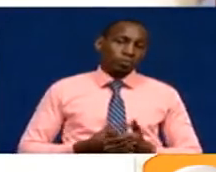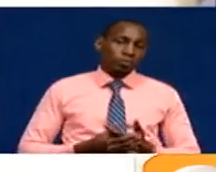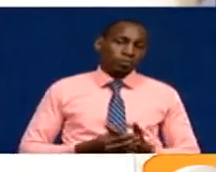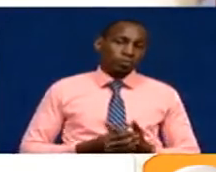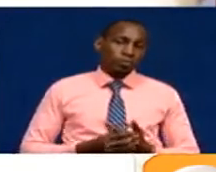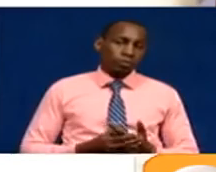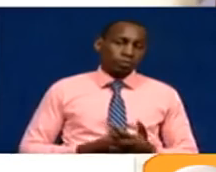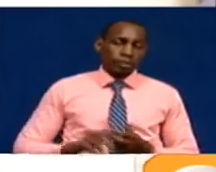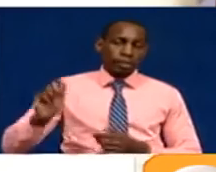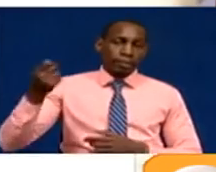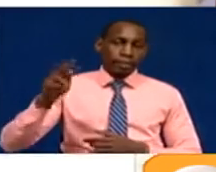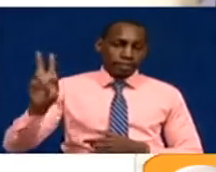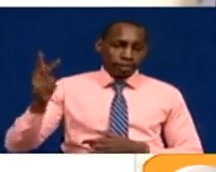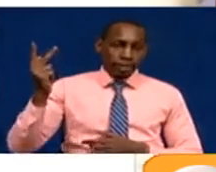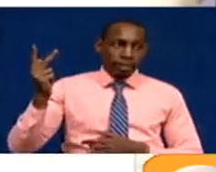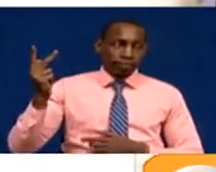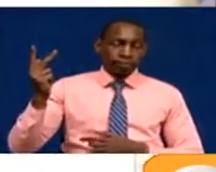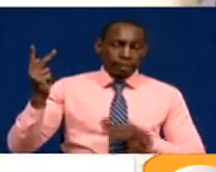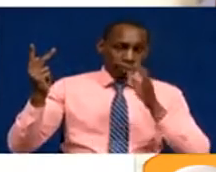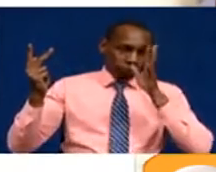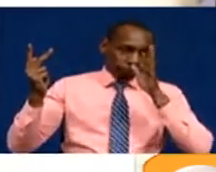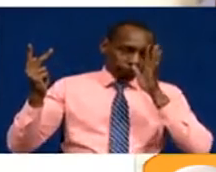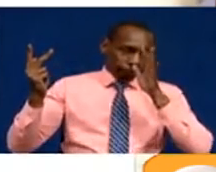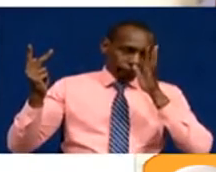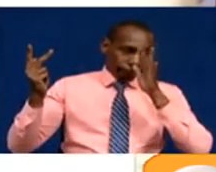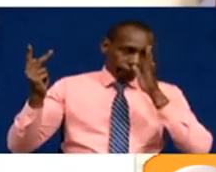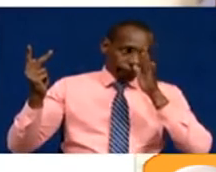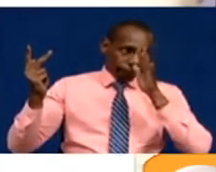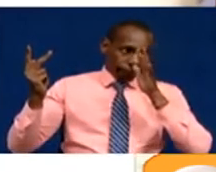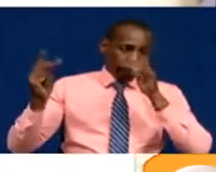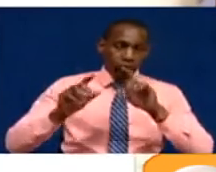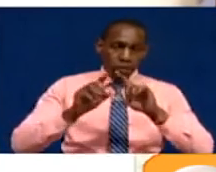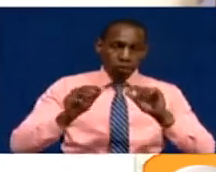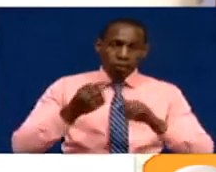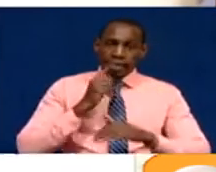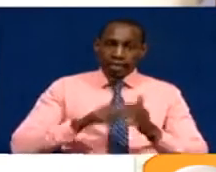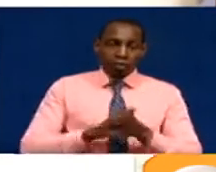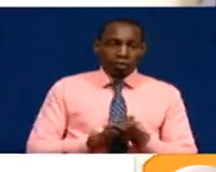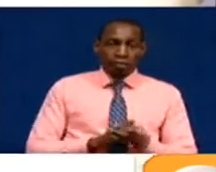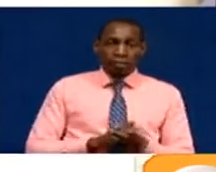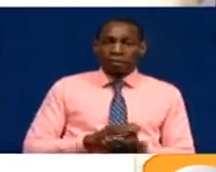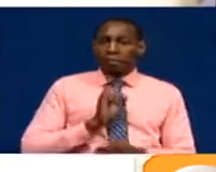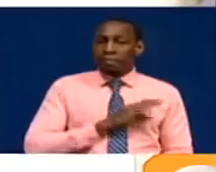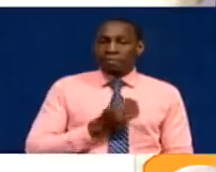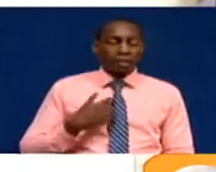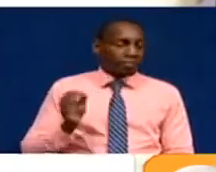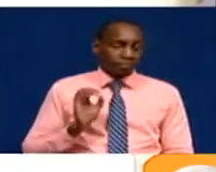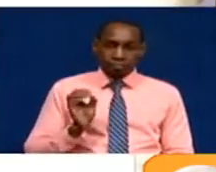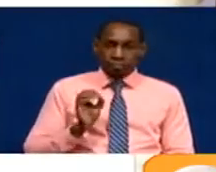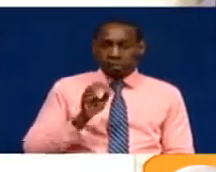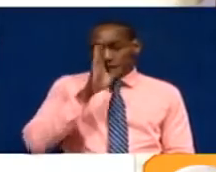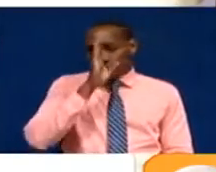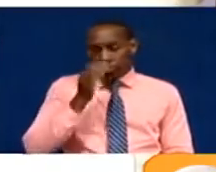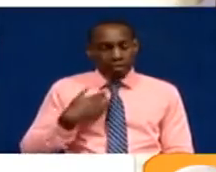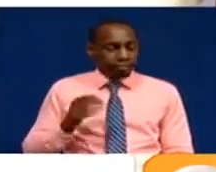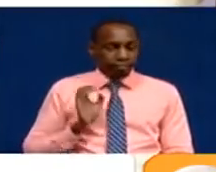The president of Kenya was lying. And I say that without blinking, without